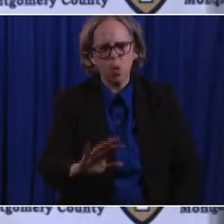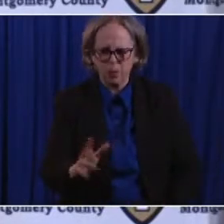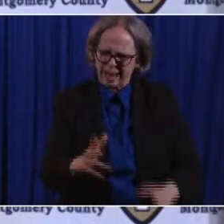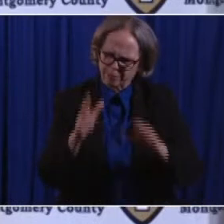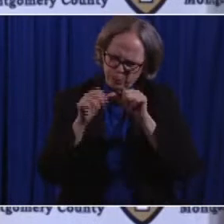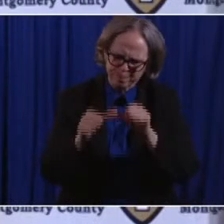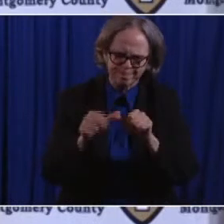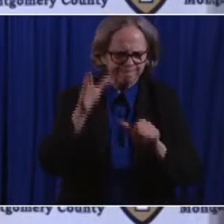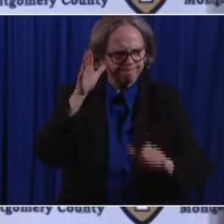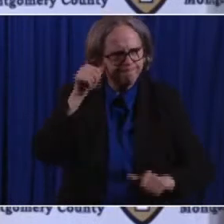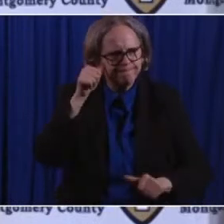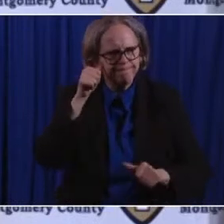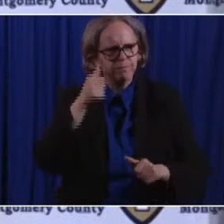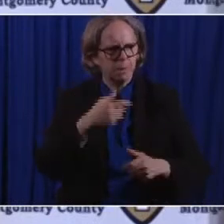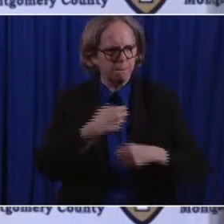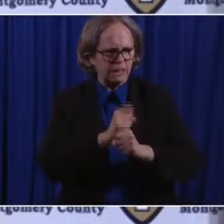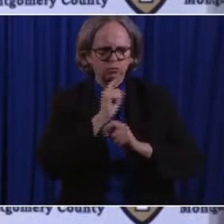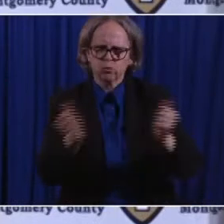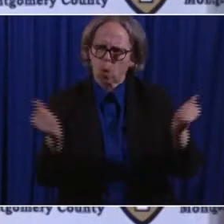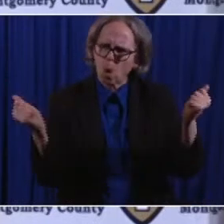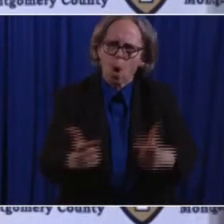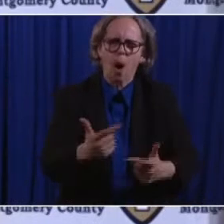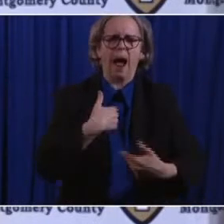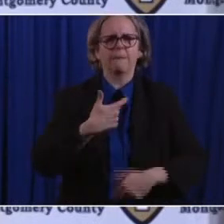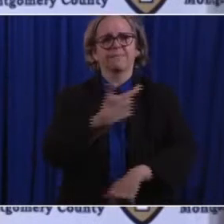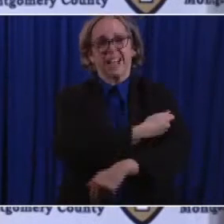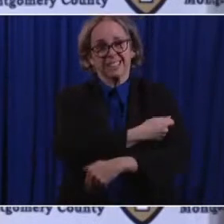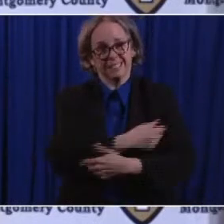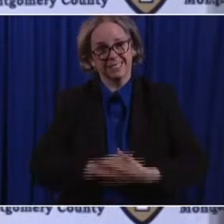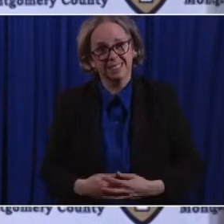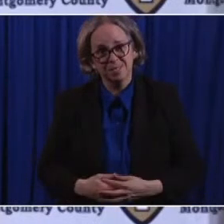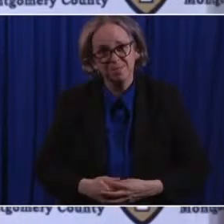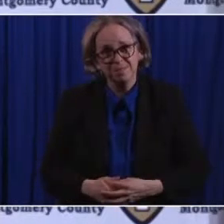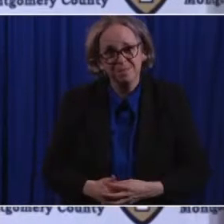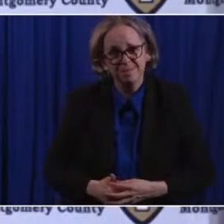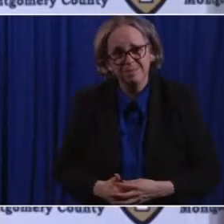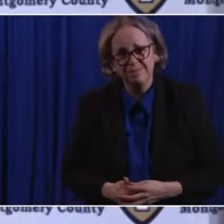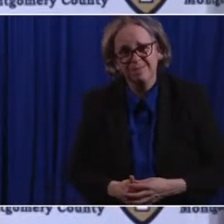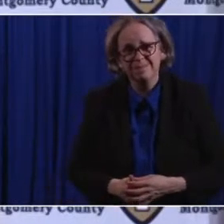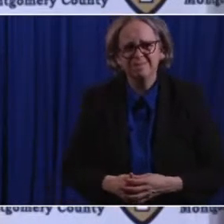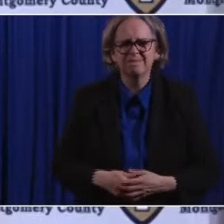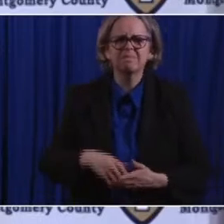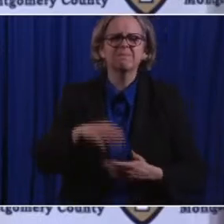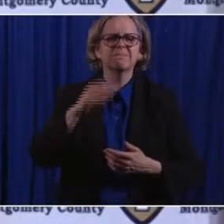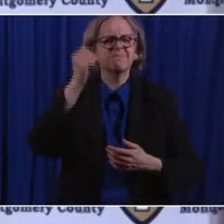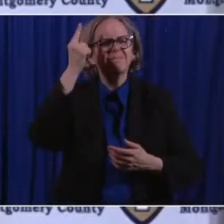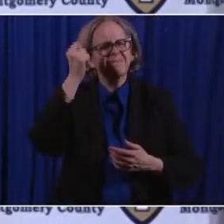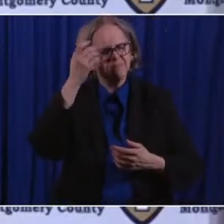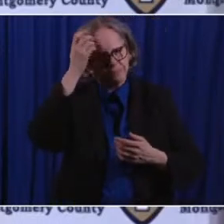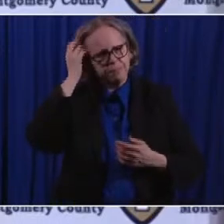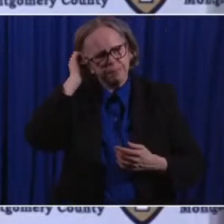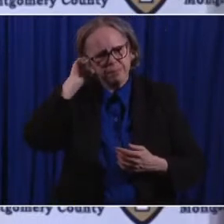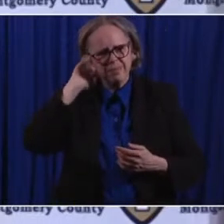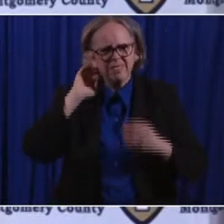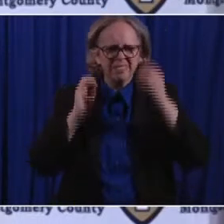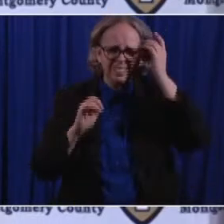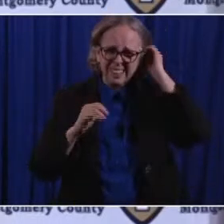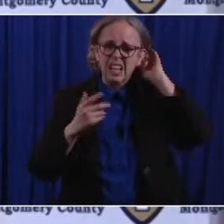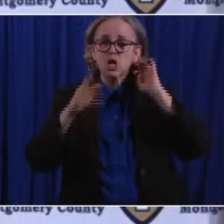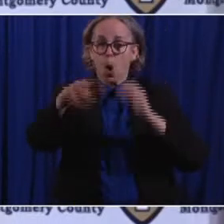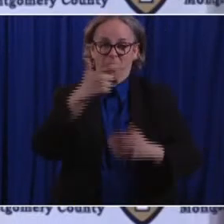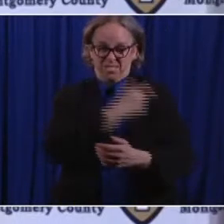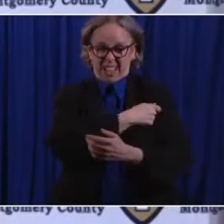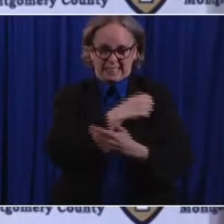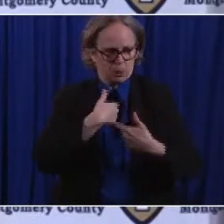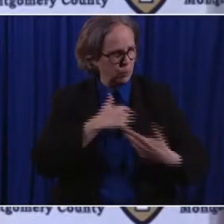for a moment. I talked about this a little bit last week about how we allocate doses. And if you